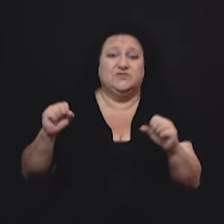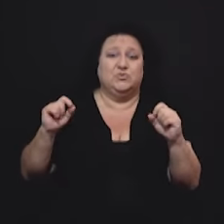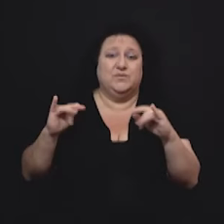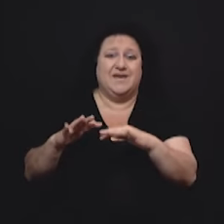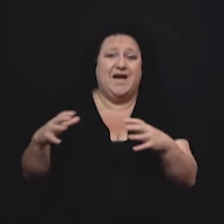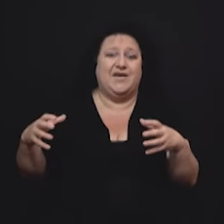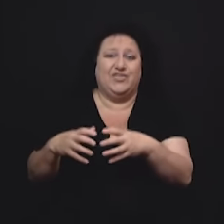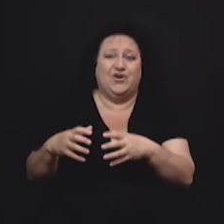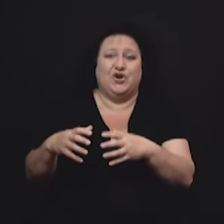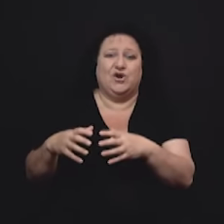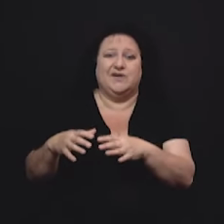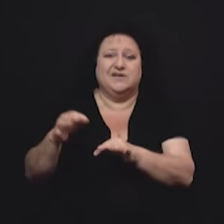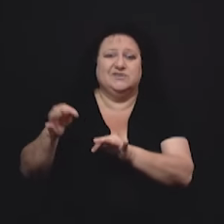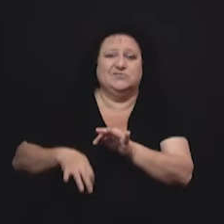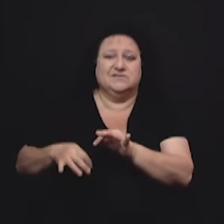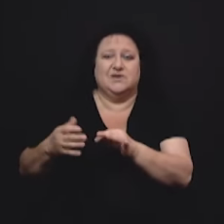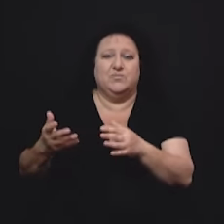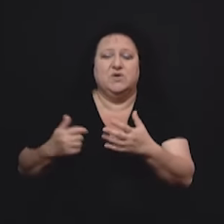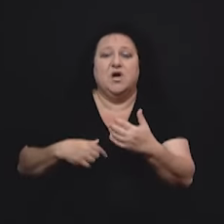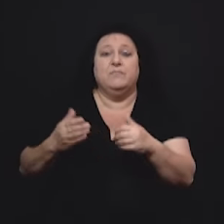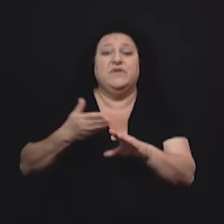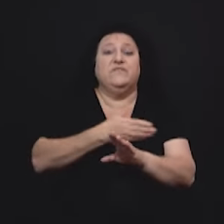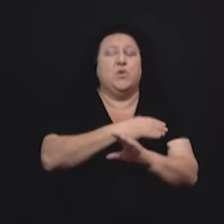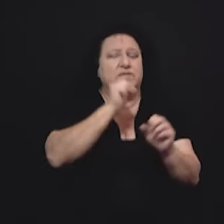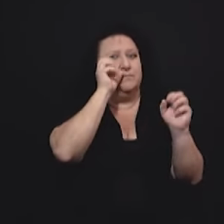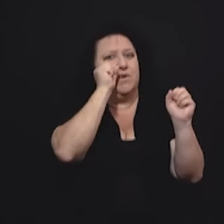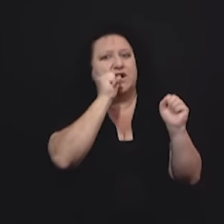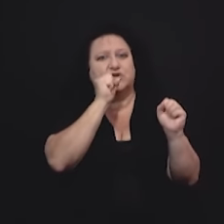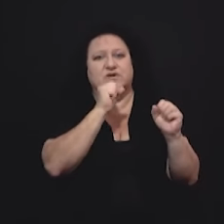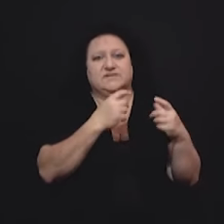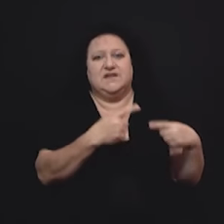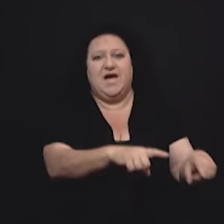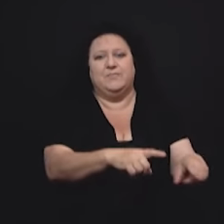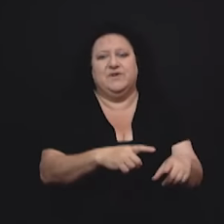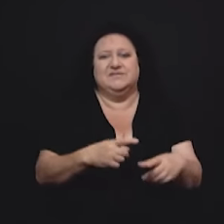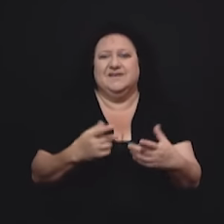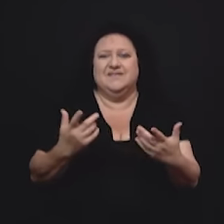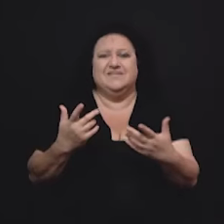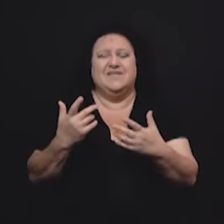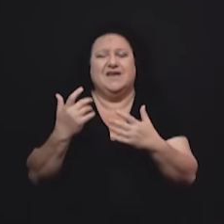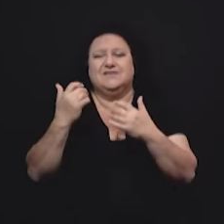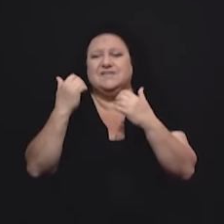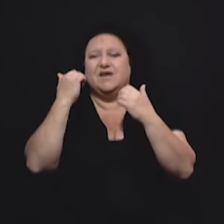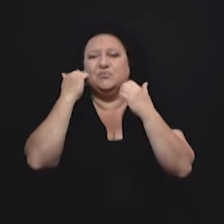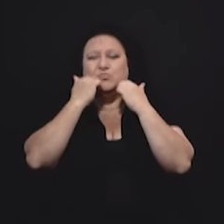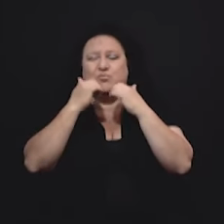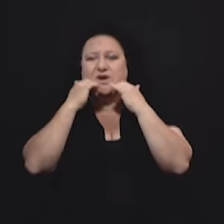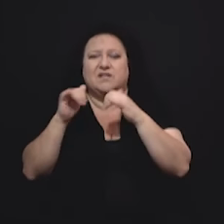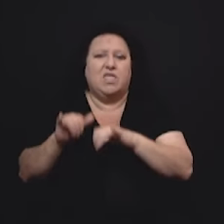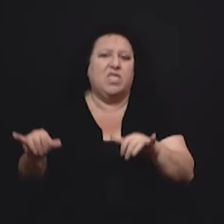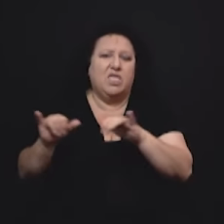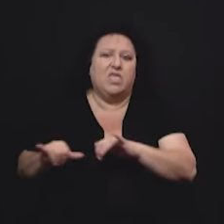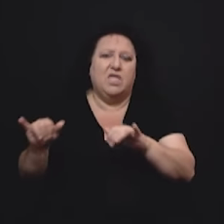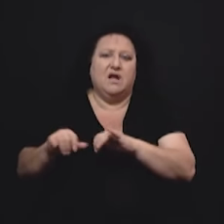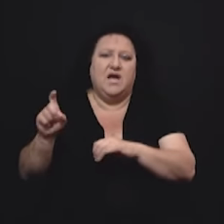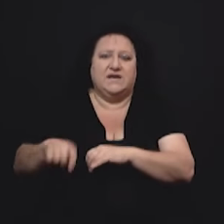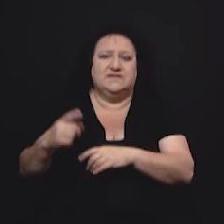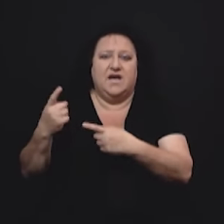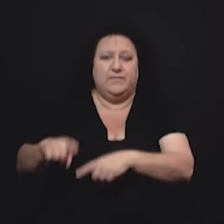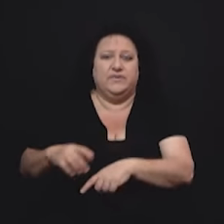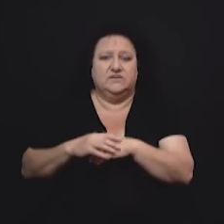anything miraculous can happen, the mundane has to happen. The mundane, the practices of everyday life. The second thing I want you to remember is bringing hope